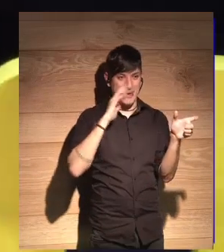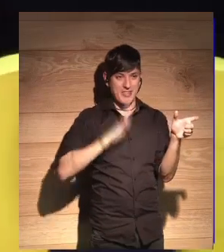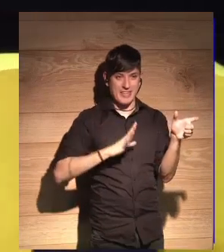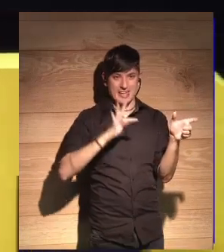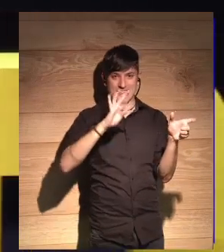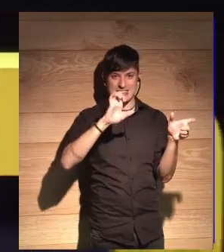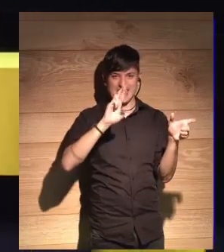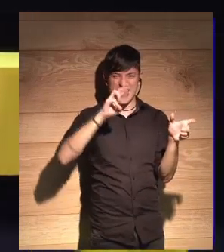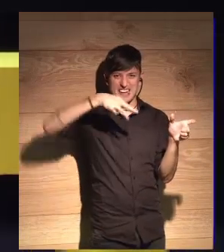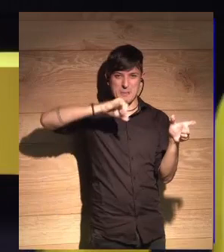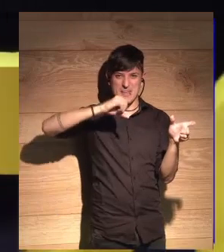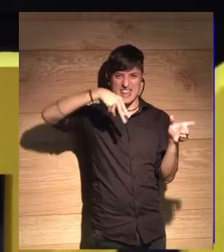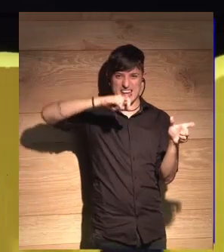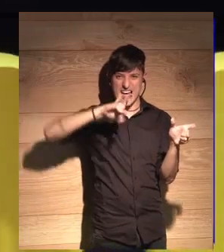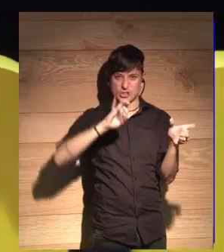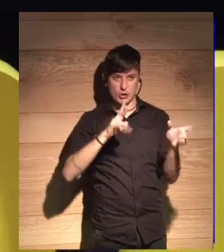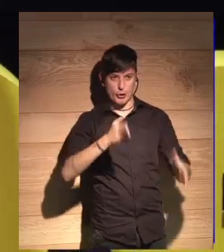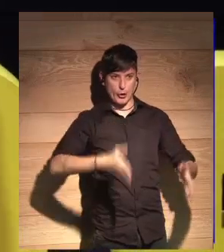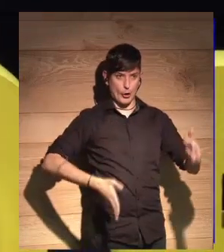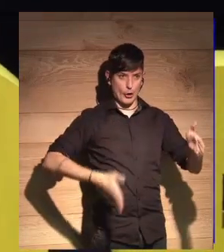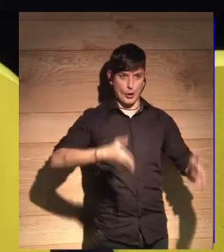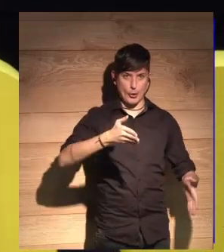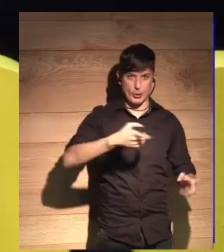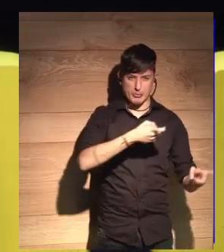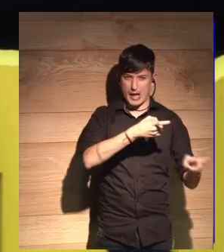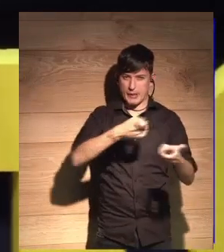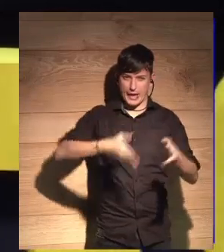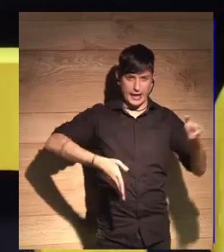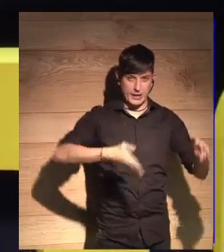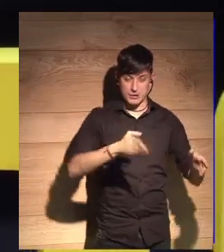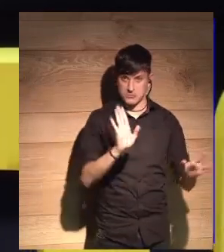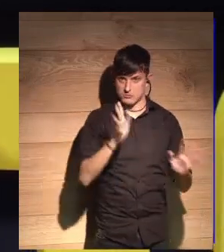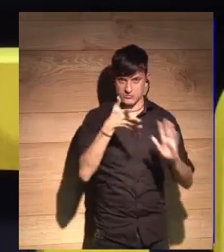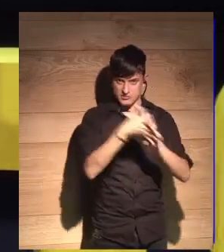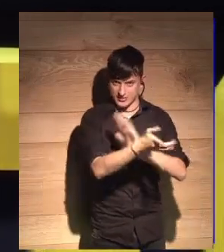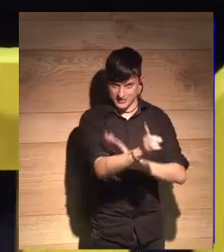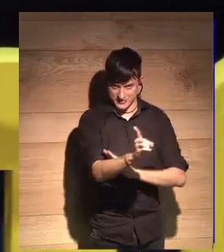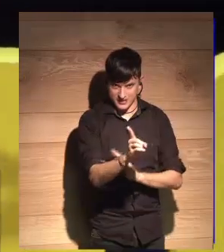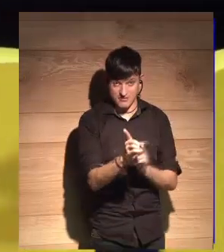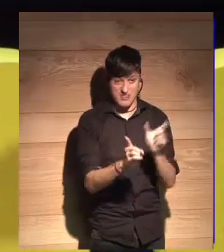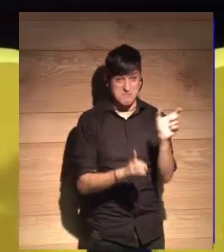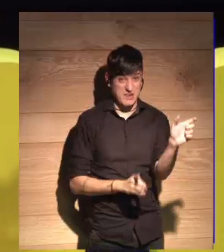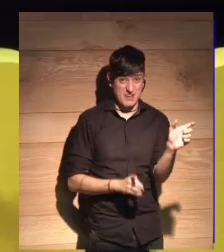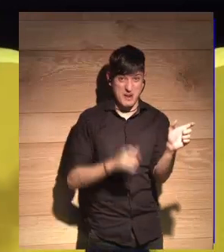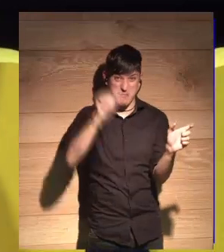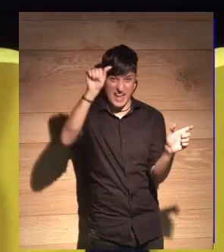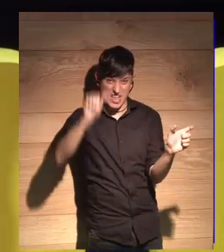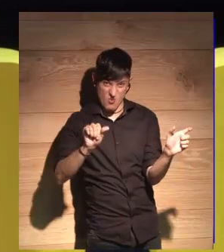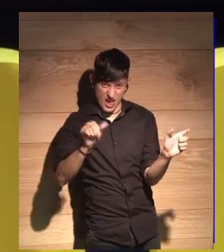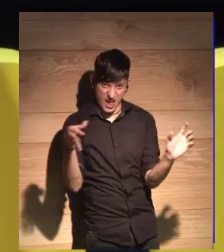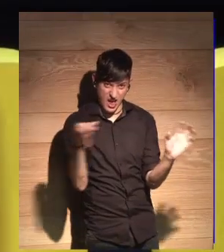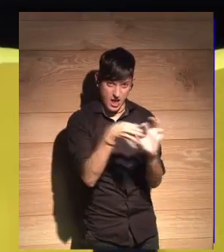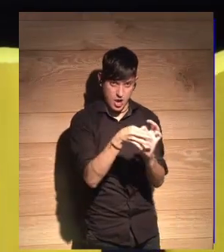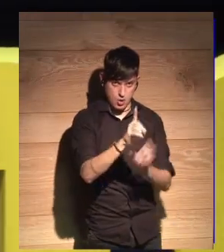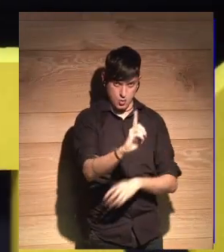word. The word did not come from film, from cinema. It came from a 1960 paper on